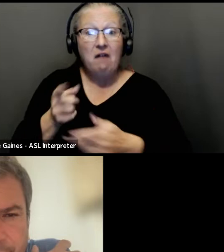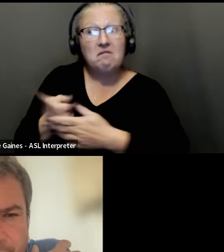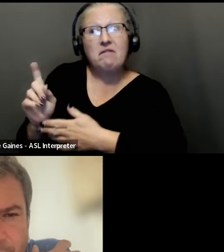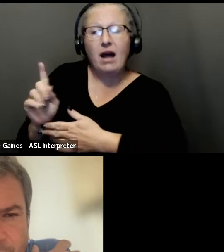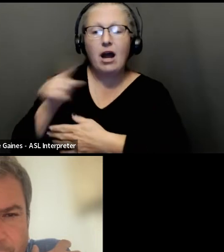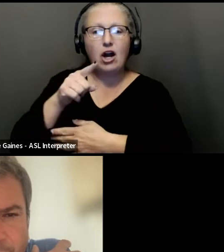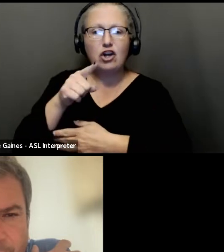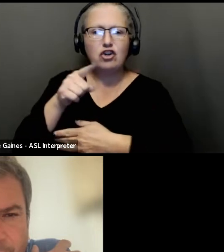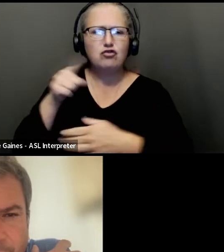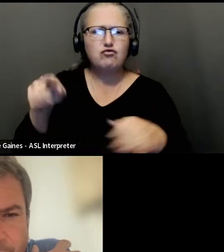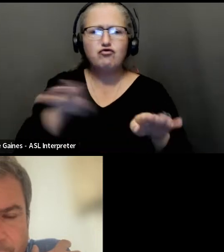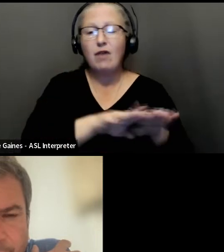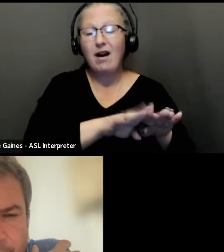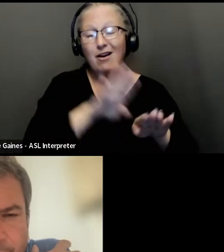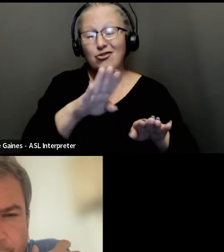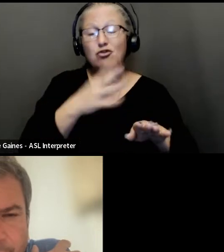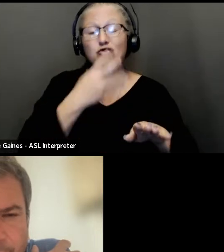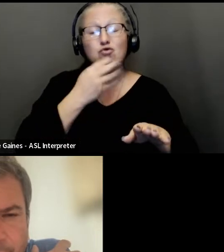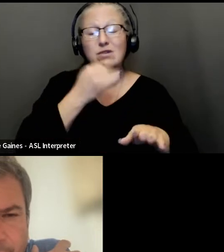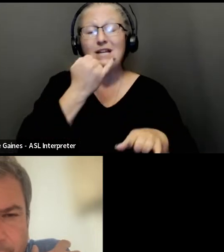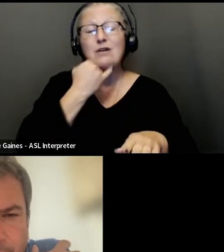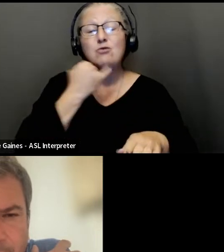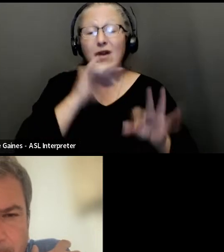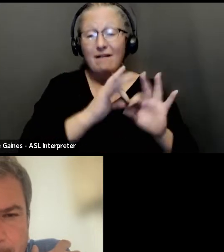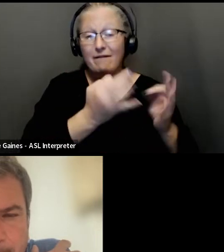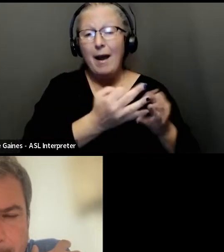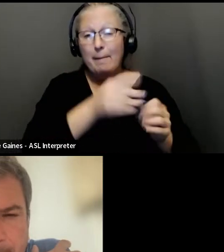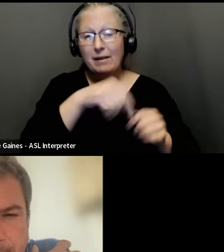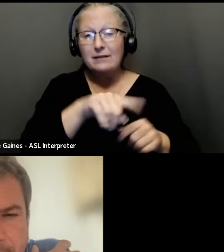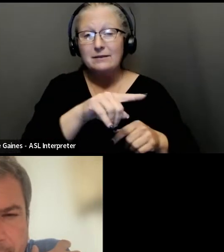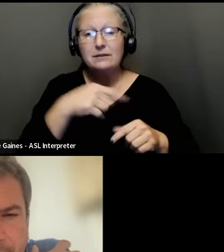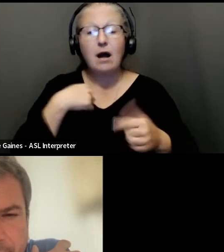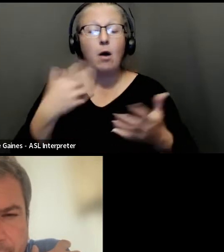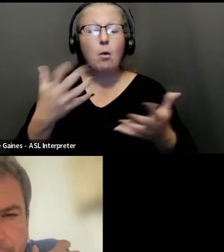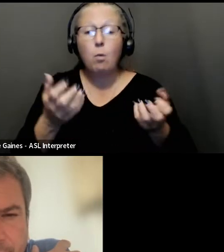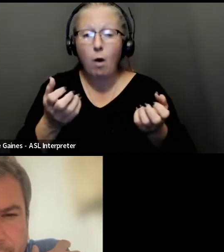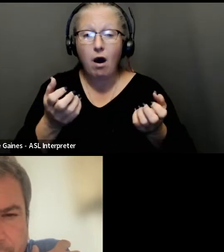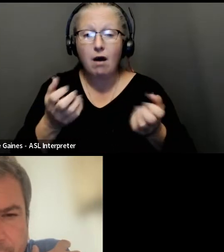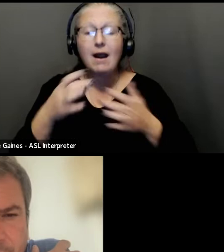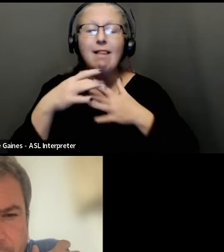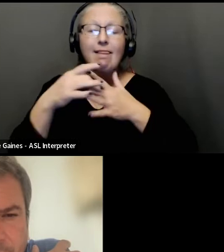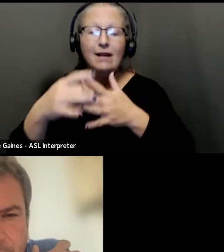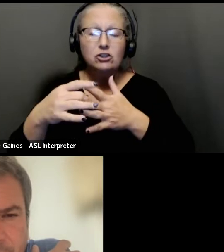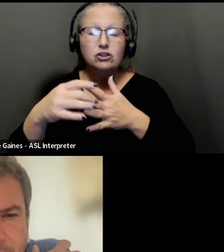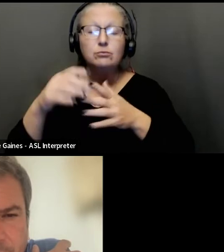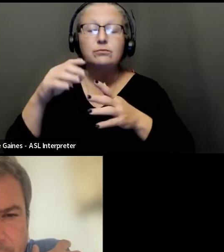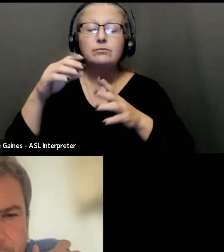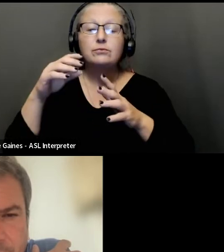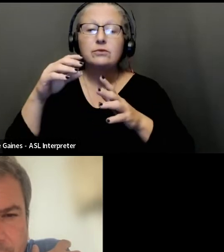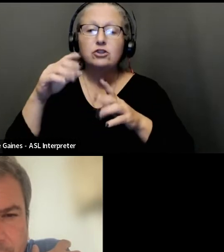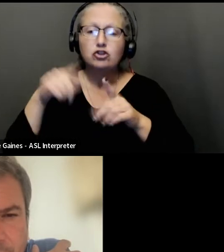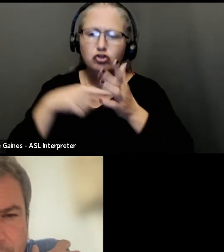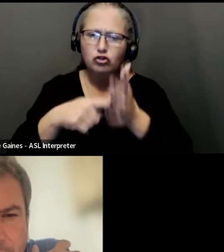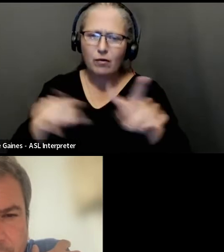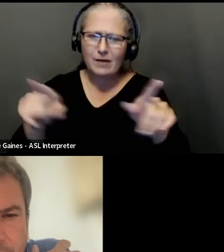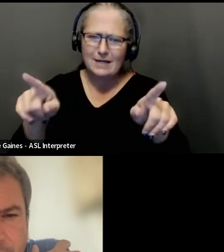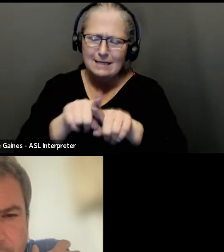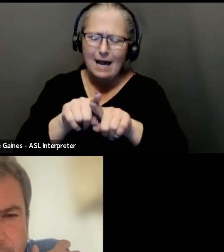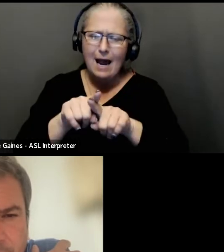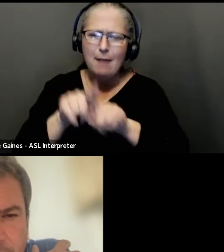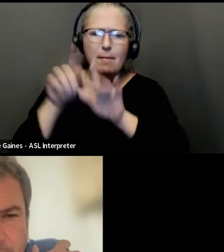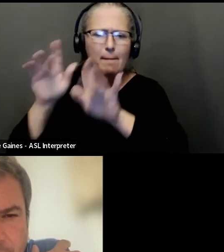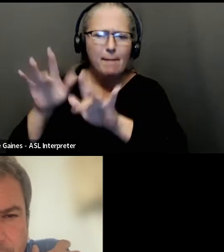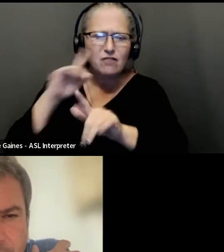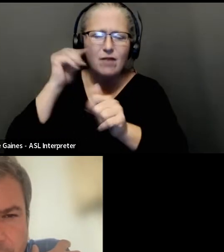completely shut out your Jewish and Israeli families. All I want is for leadership to exhibit the same compassion for